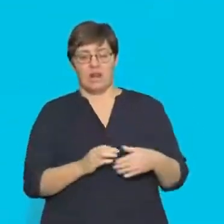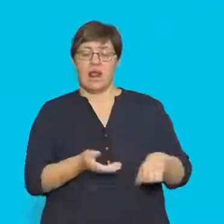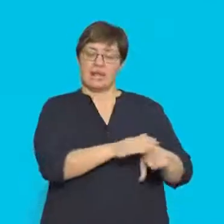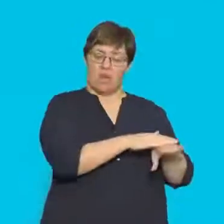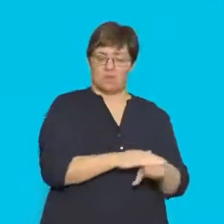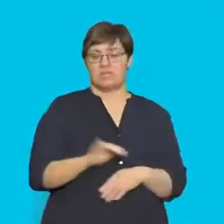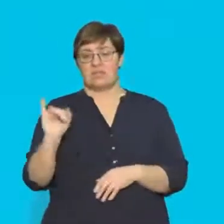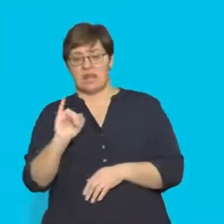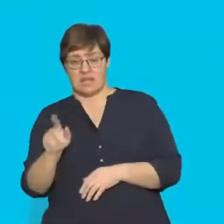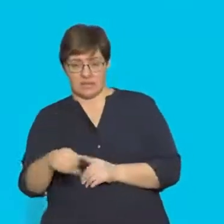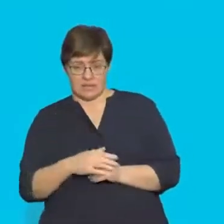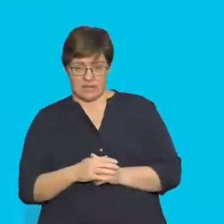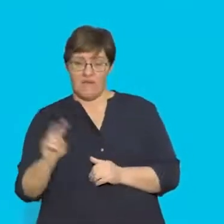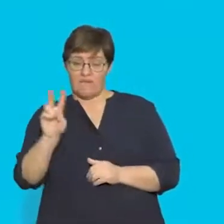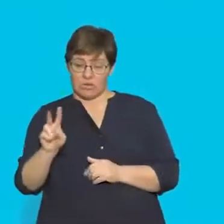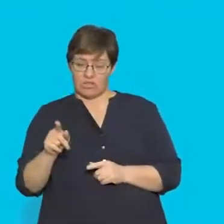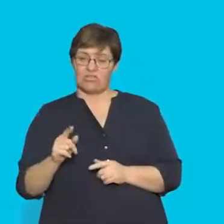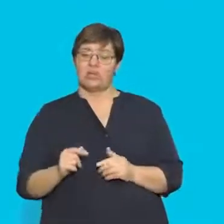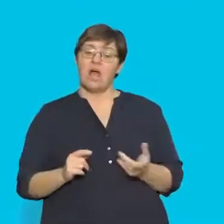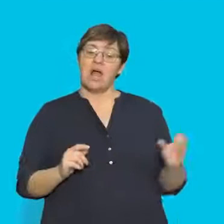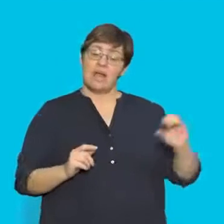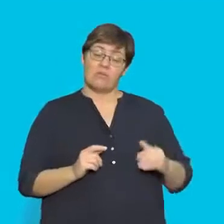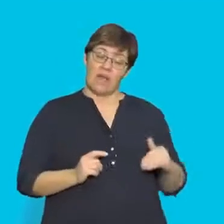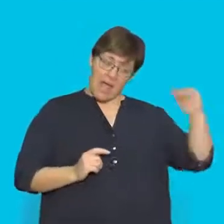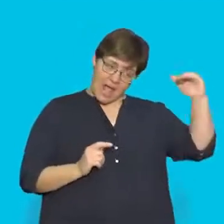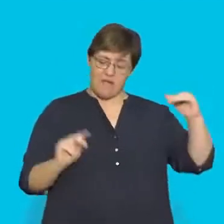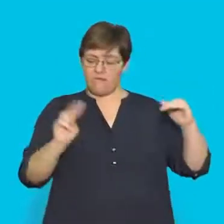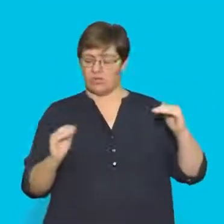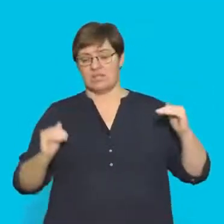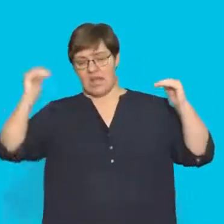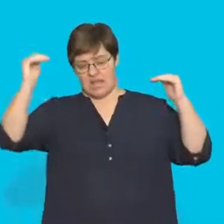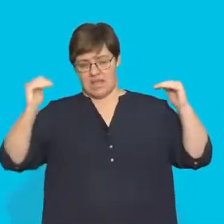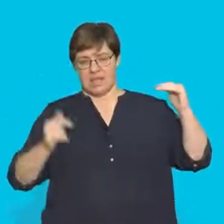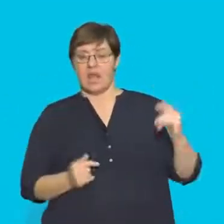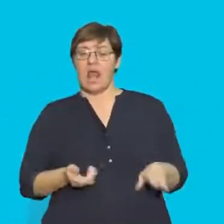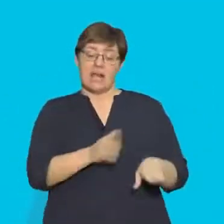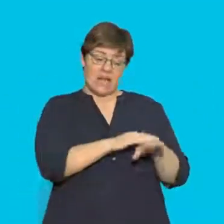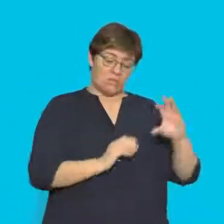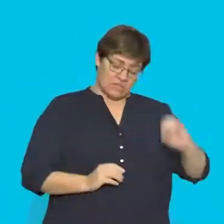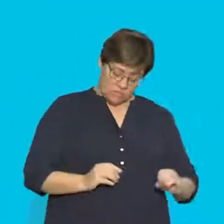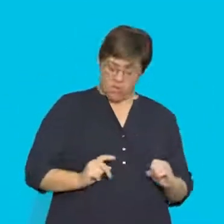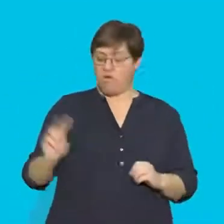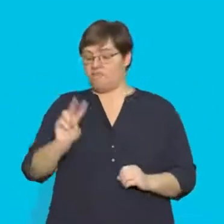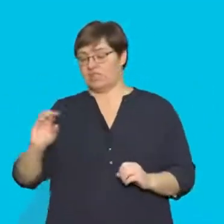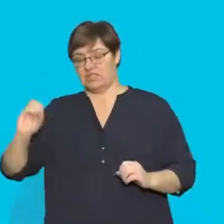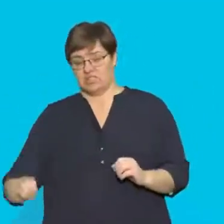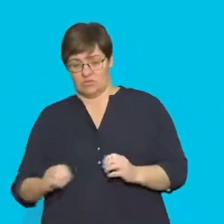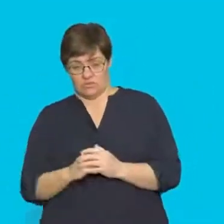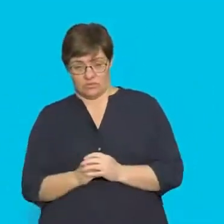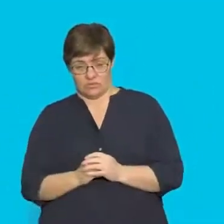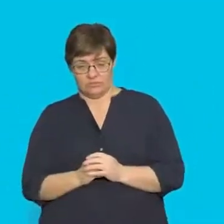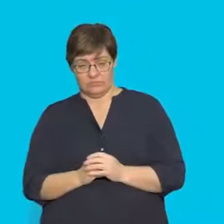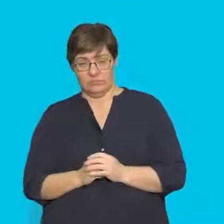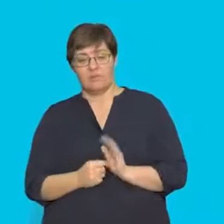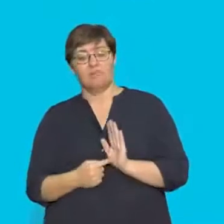the current is high, the voltage will be high. When the current is 0, the voltage will be 0. And so we've sketched on this graph